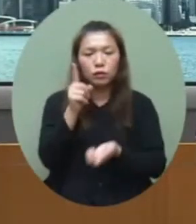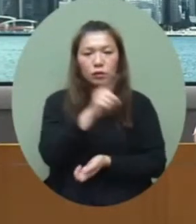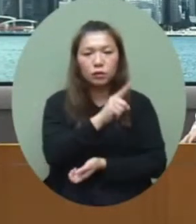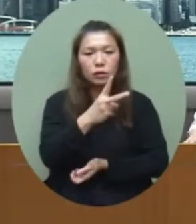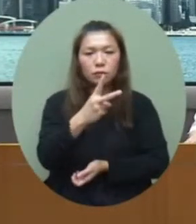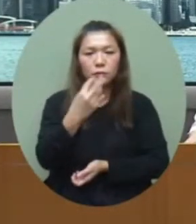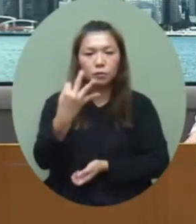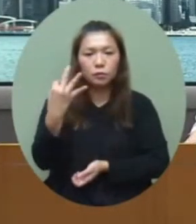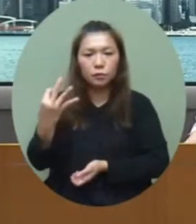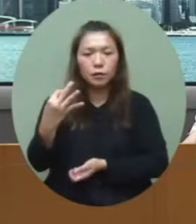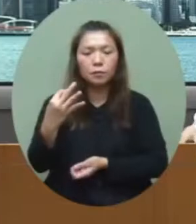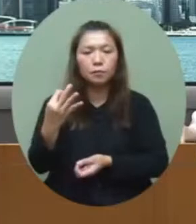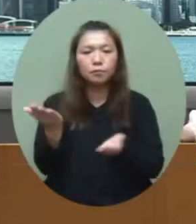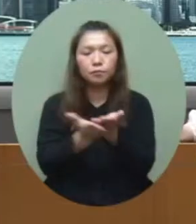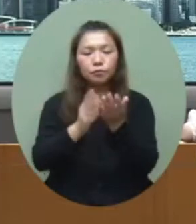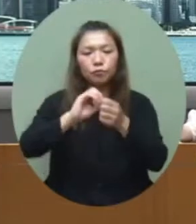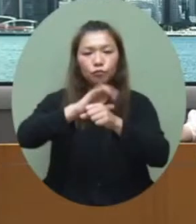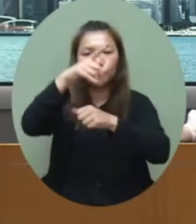afternoon. With altogether